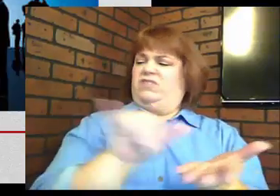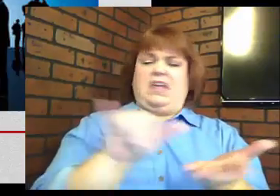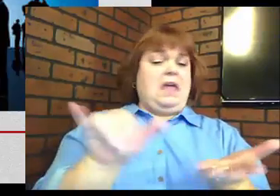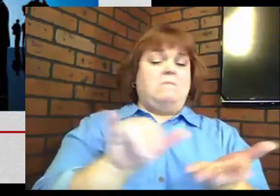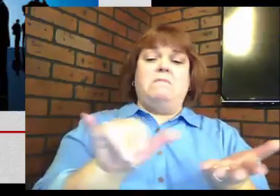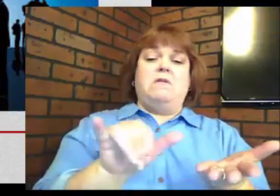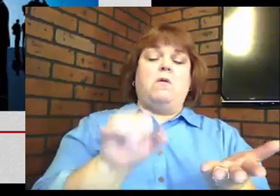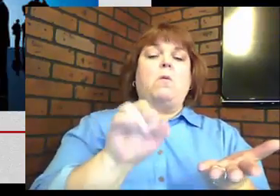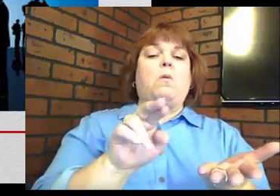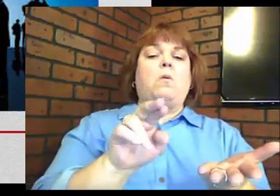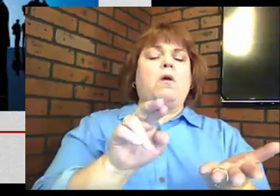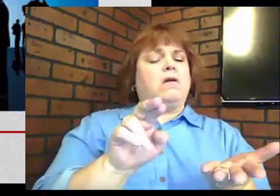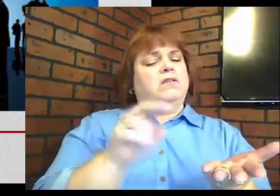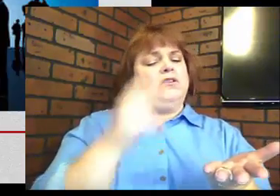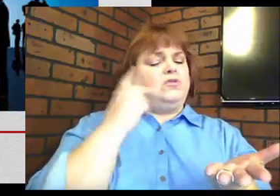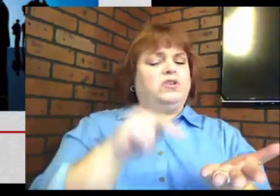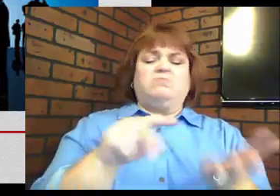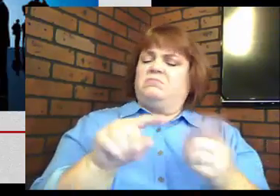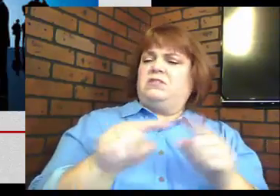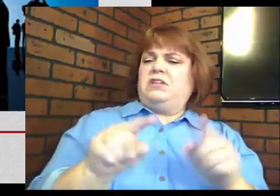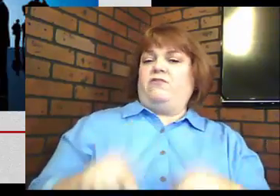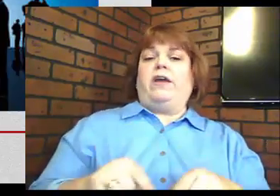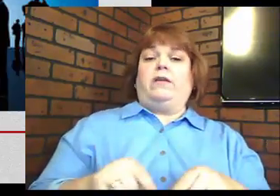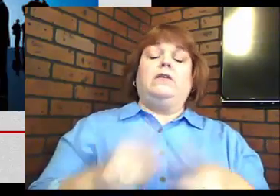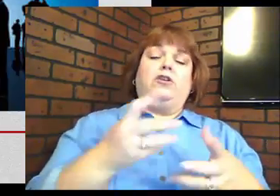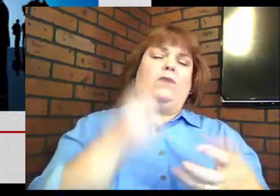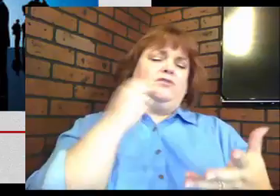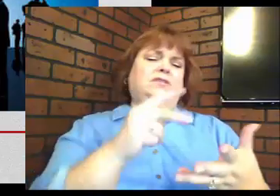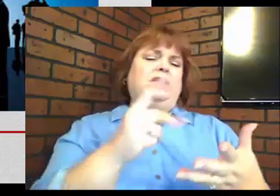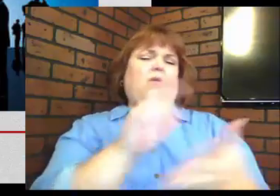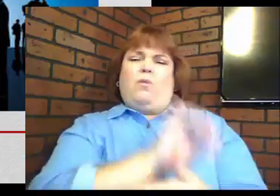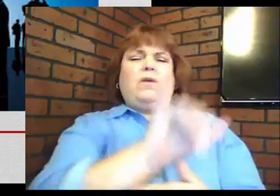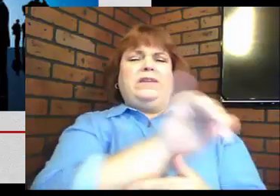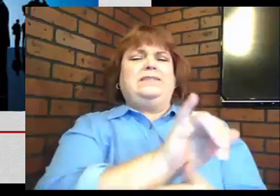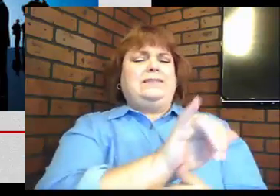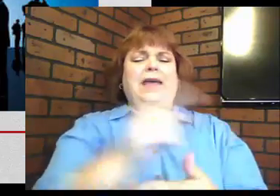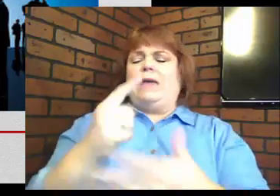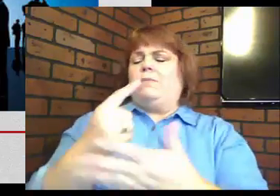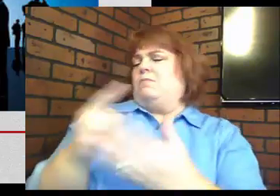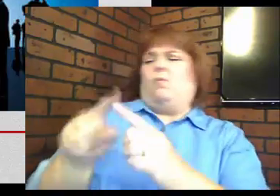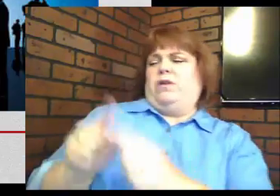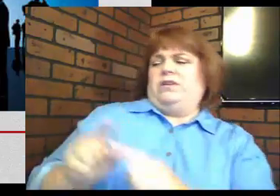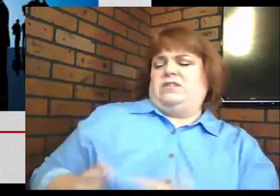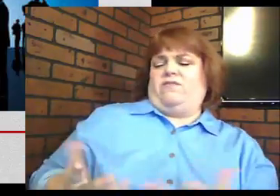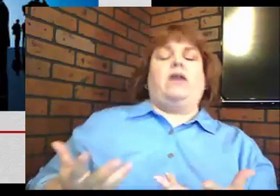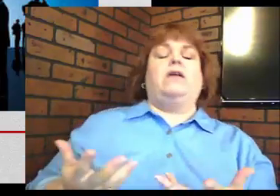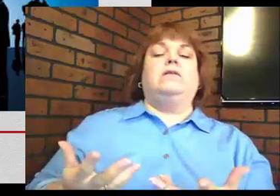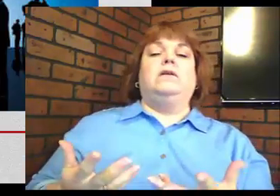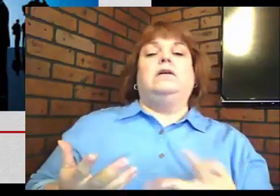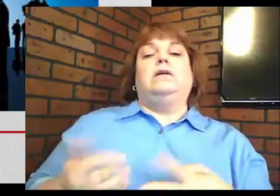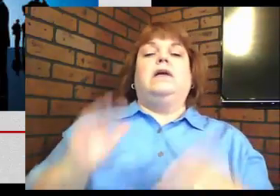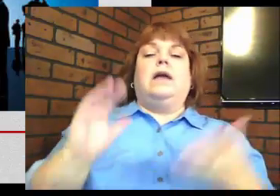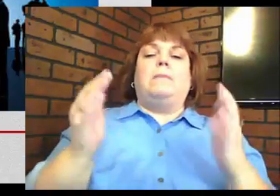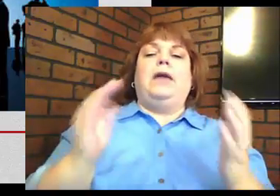you go to a restaurant and somebody cooks for you. You are buying the food and the service.